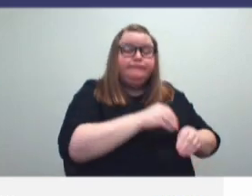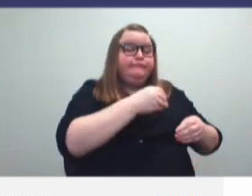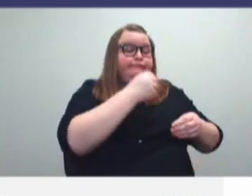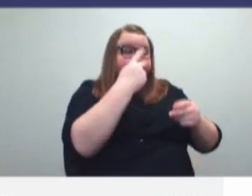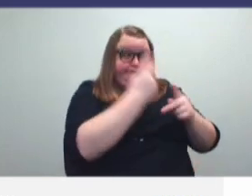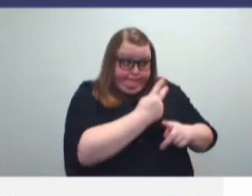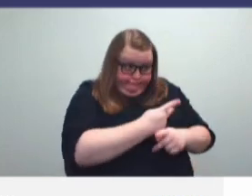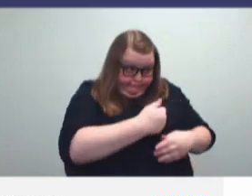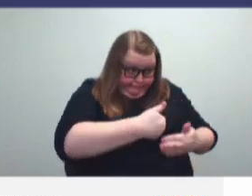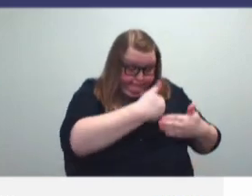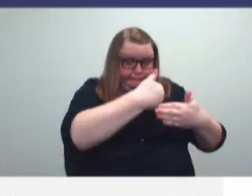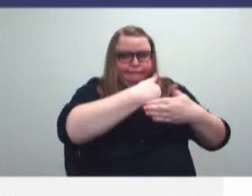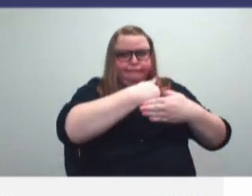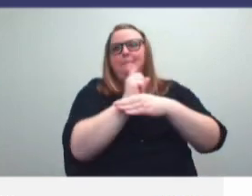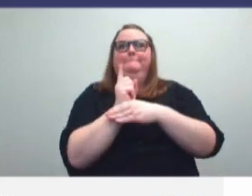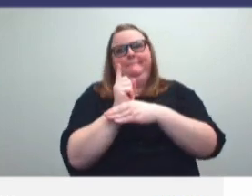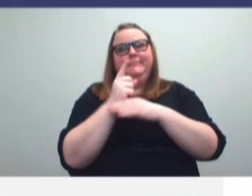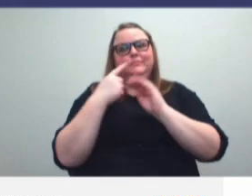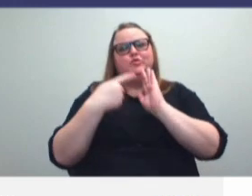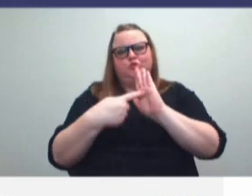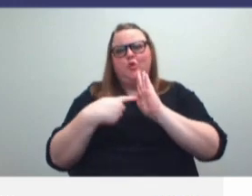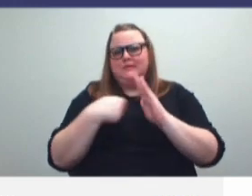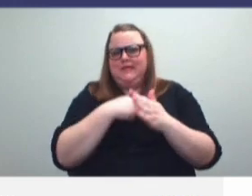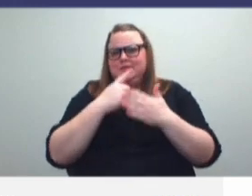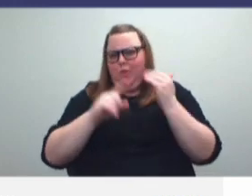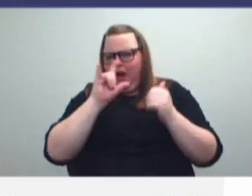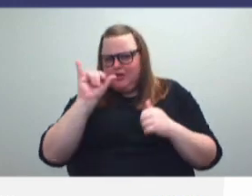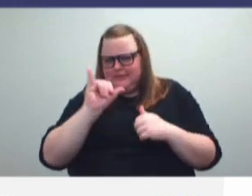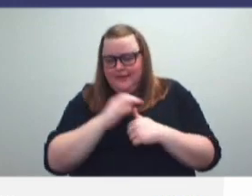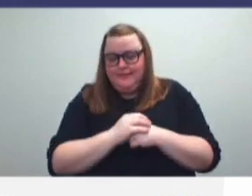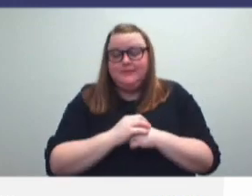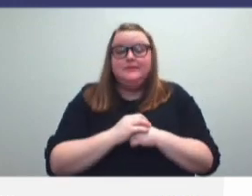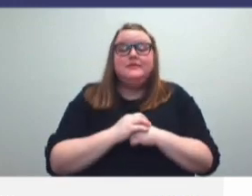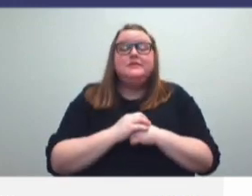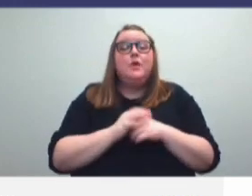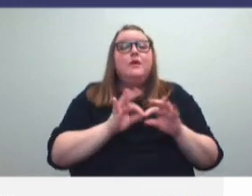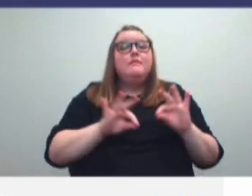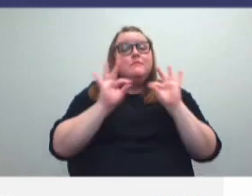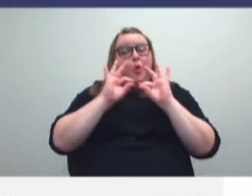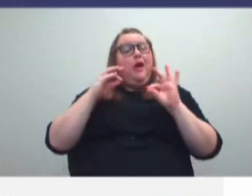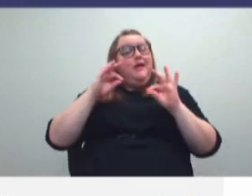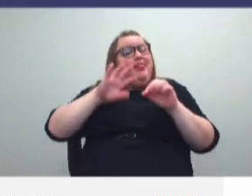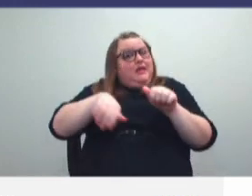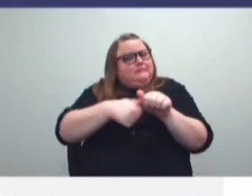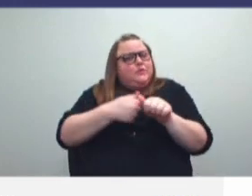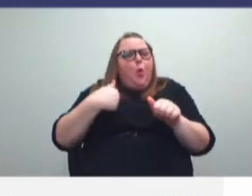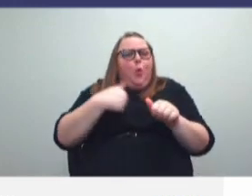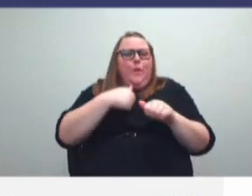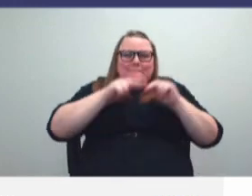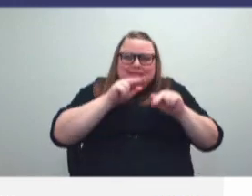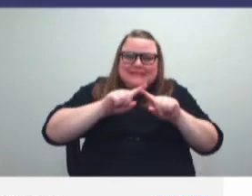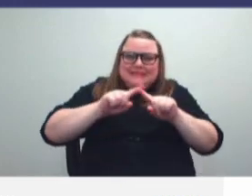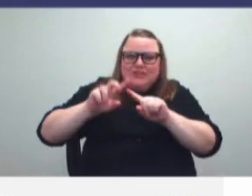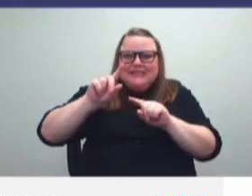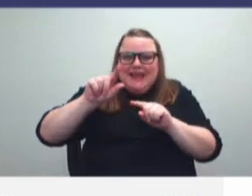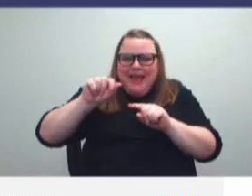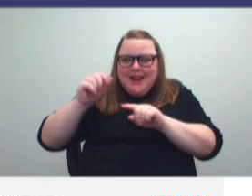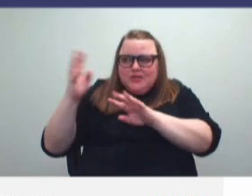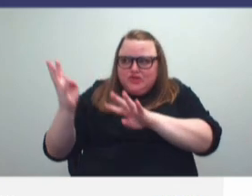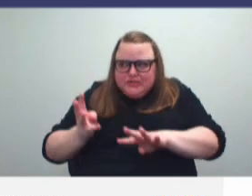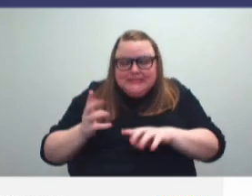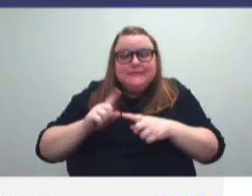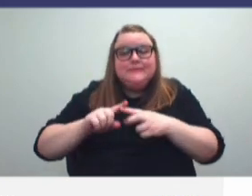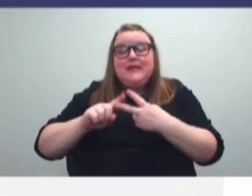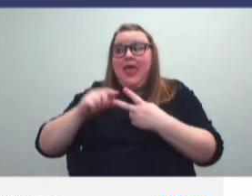was super important that we built these data streams and that they were daily and they were consistent and reliable. And so there's been a lot of help